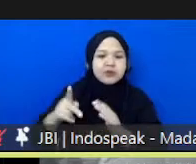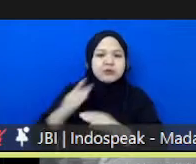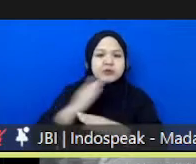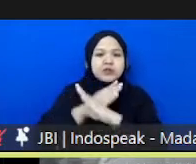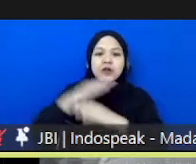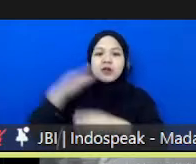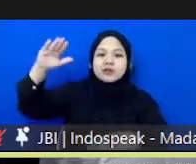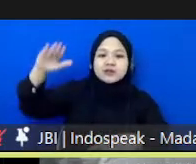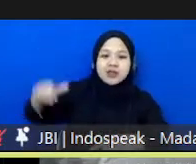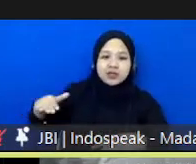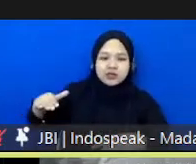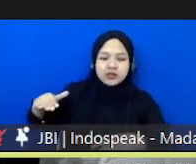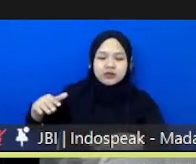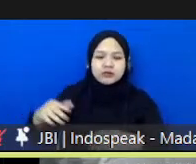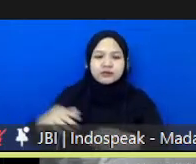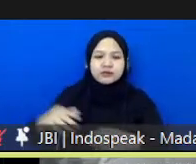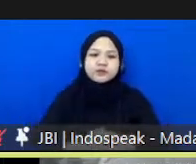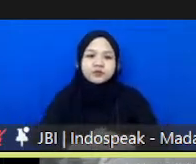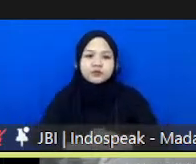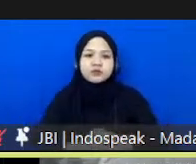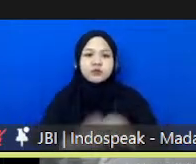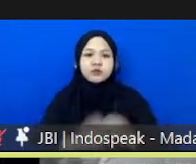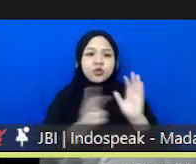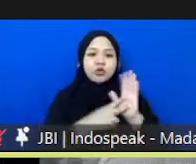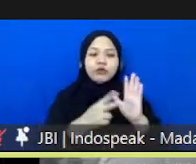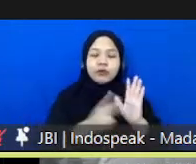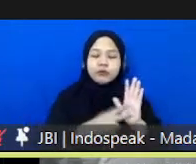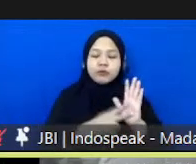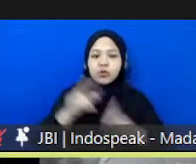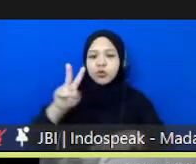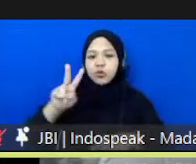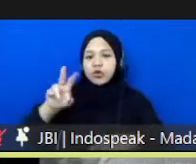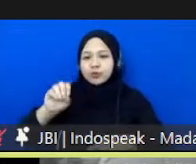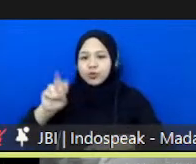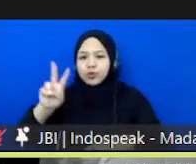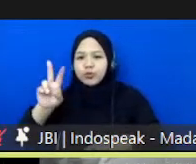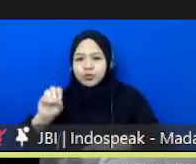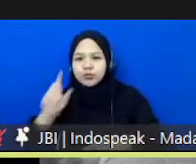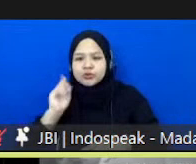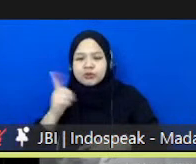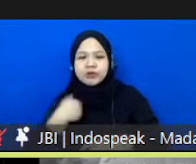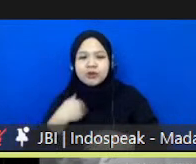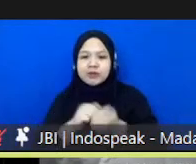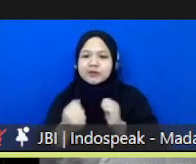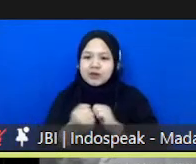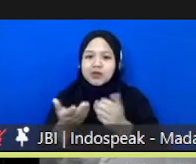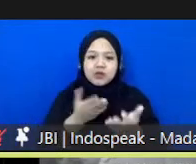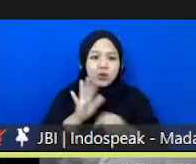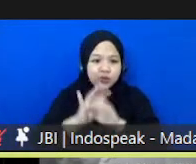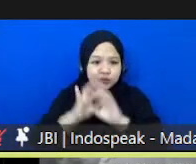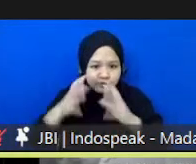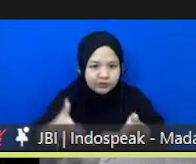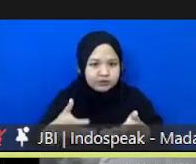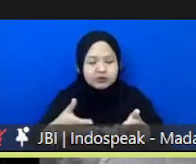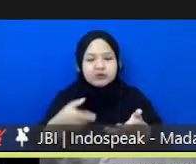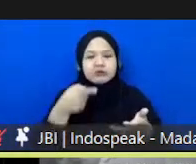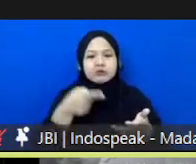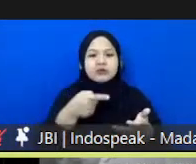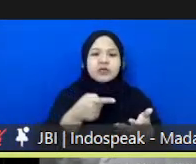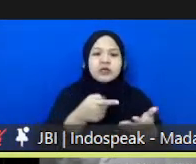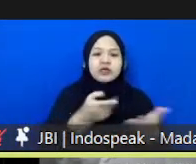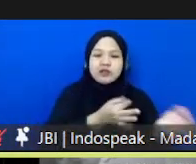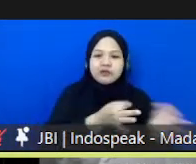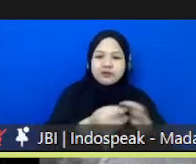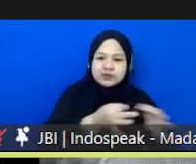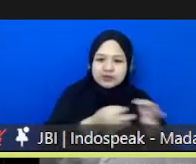November 2020 because of COVID. These services include growth monitoring, which is acutely